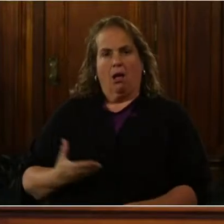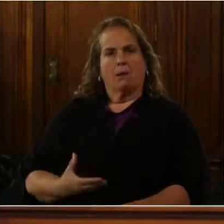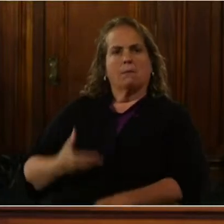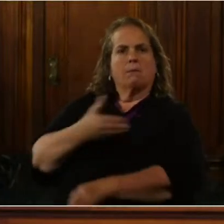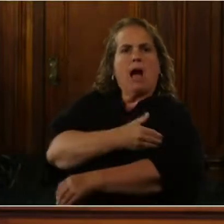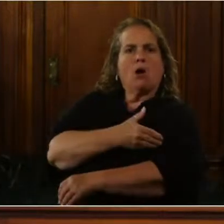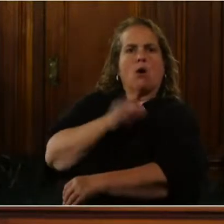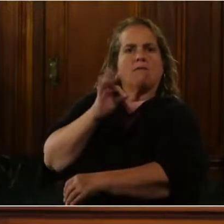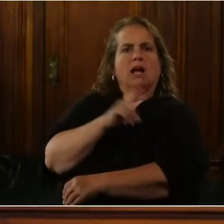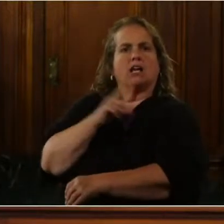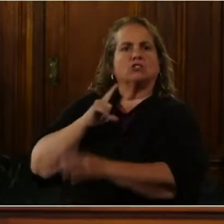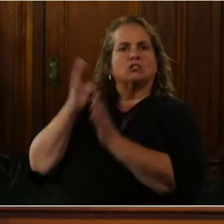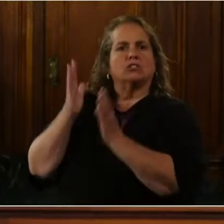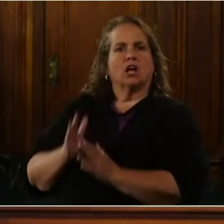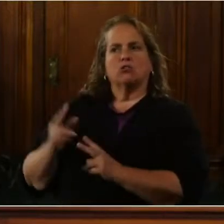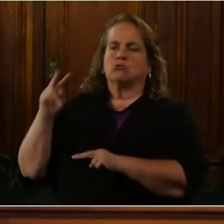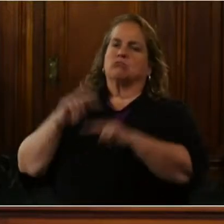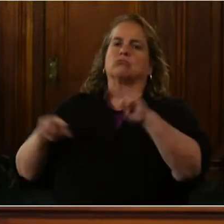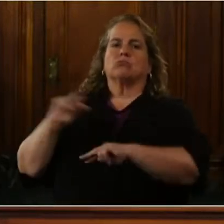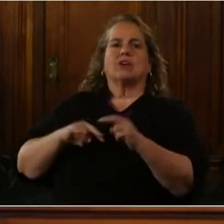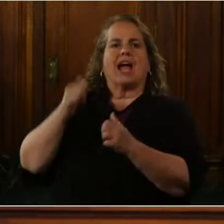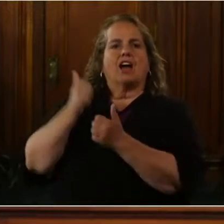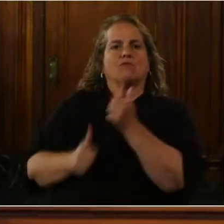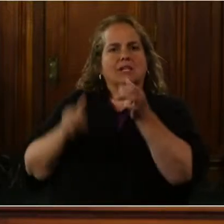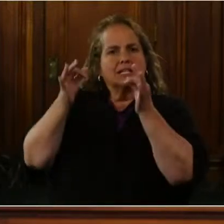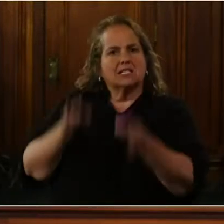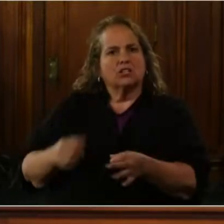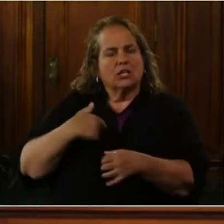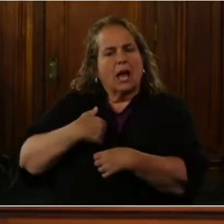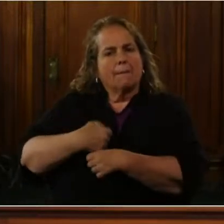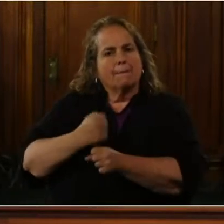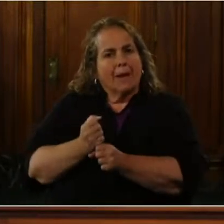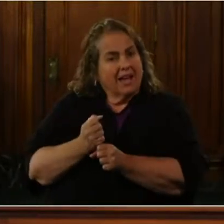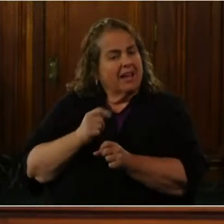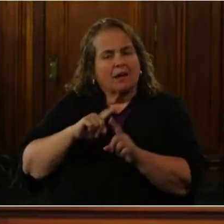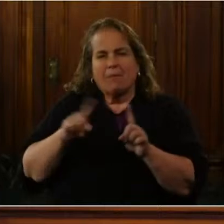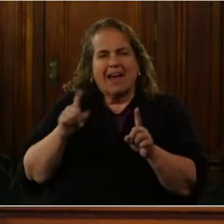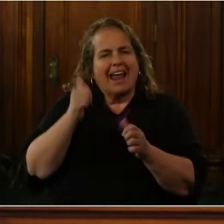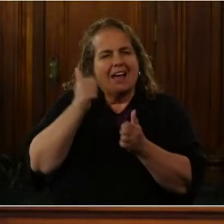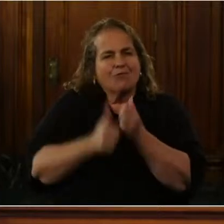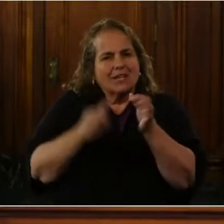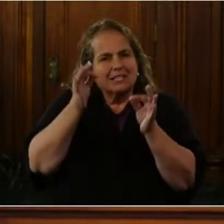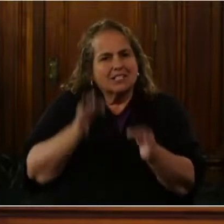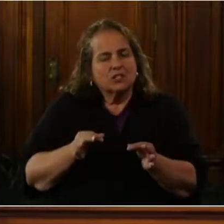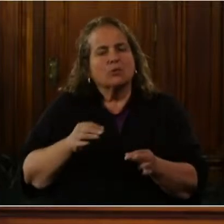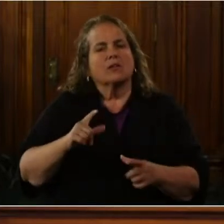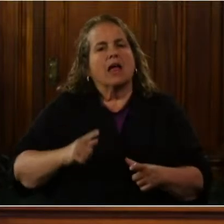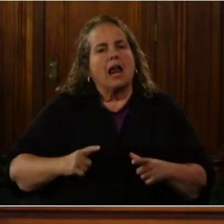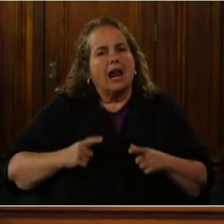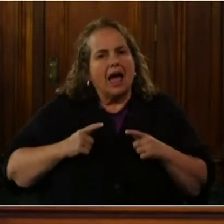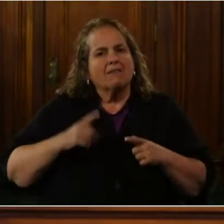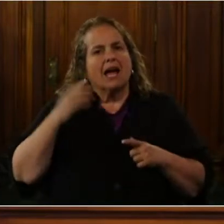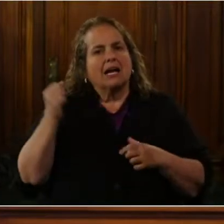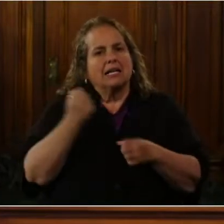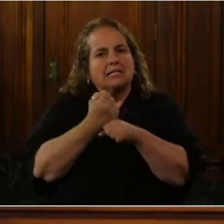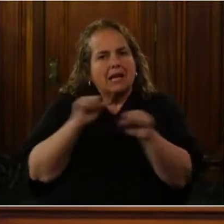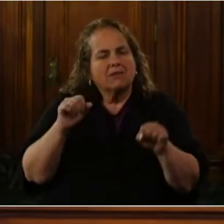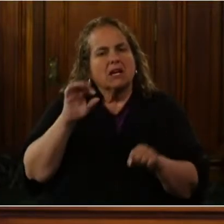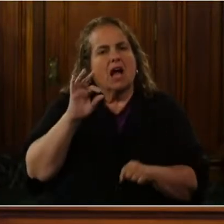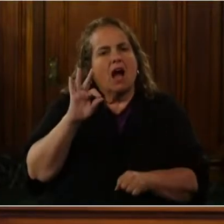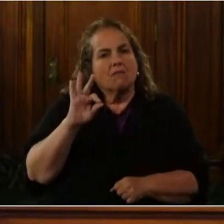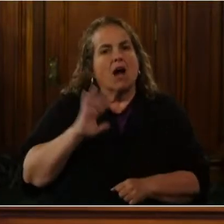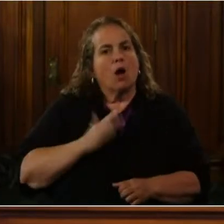Every decision I have made is for the life and the safety of Kentuckians. And I think by and large, I hope the people of